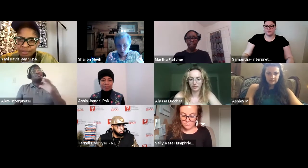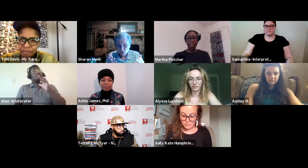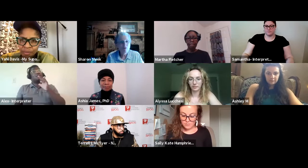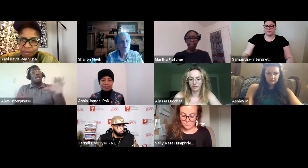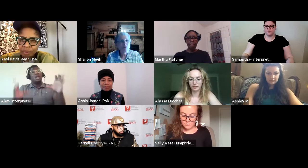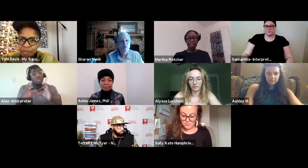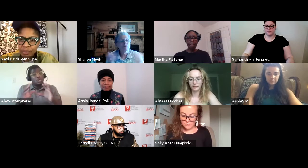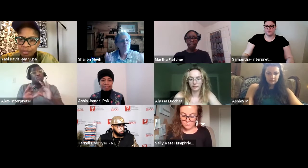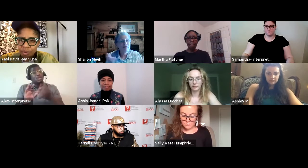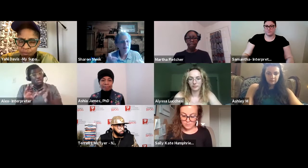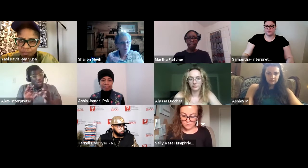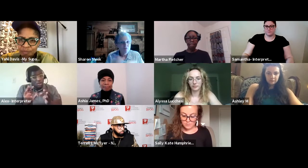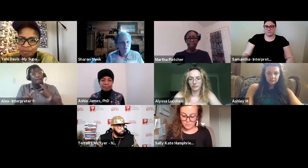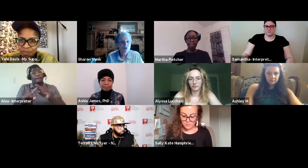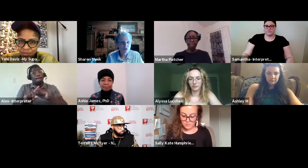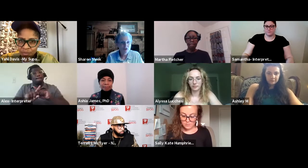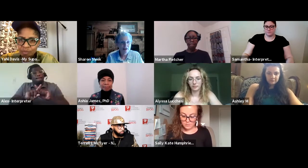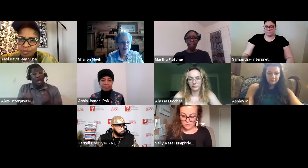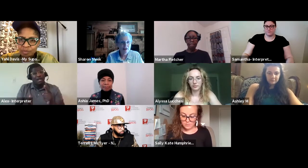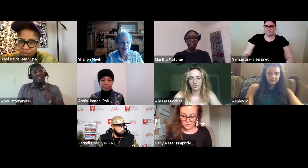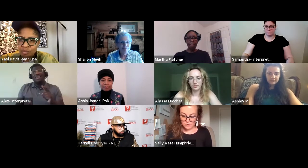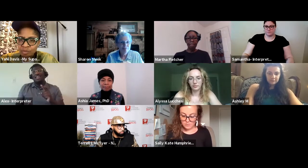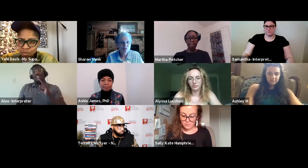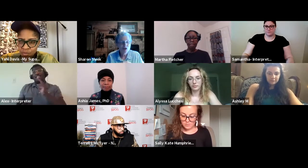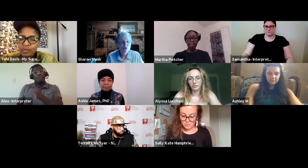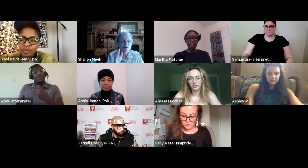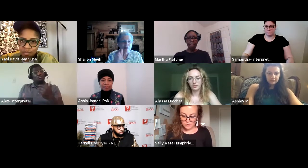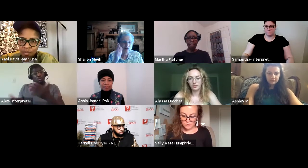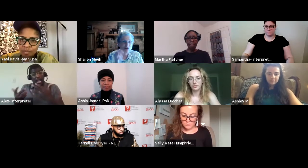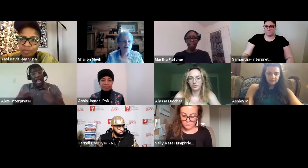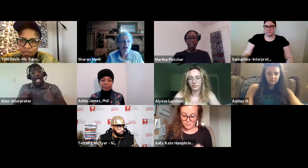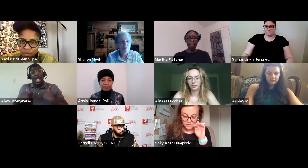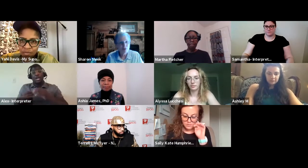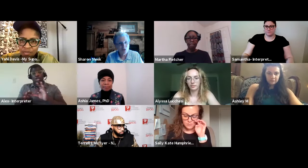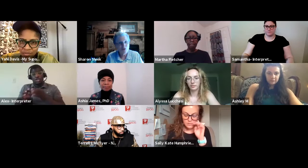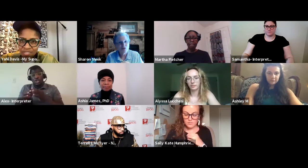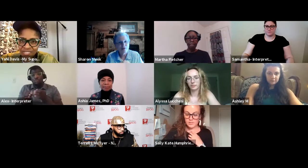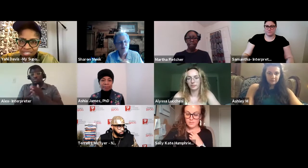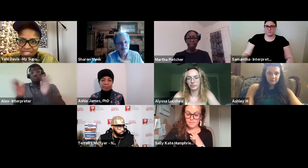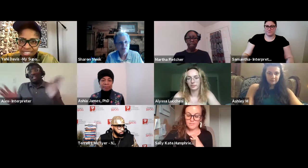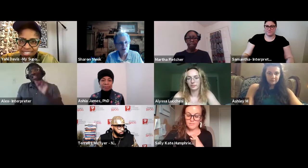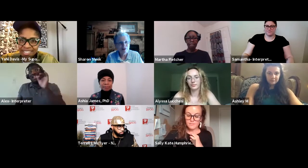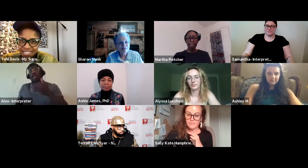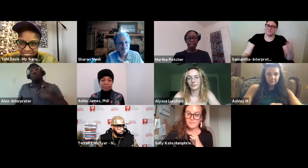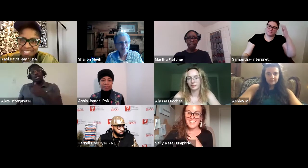yes, we were what was available for the church at that time. So later I'll tell you a couple of stories about that experience.